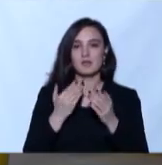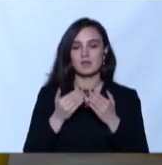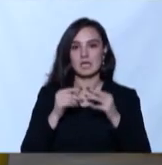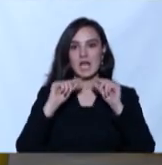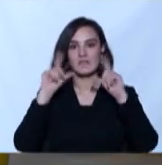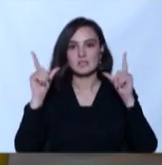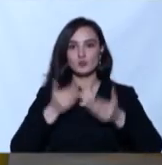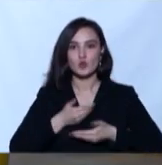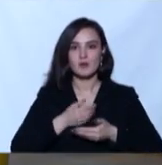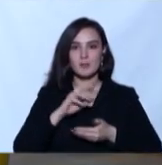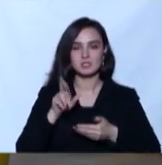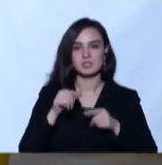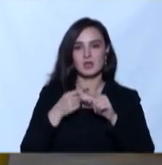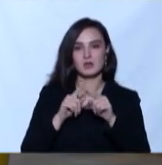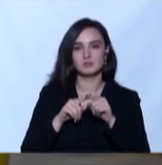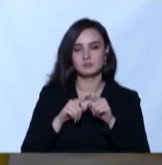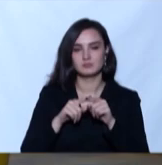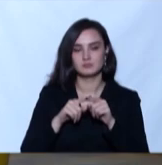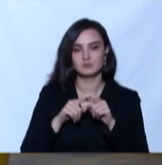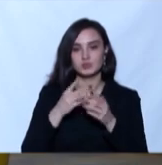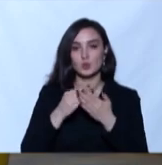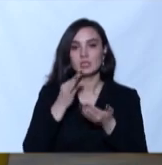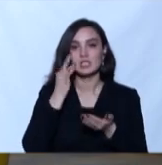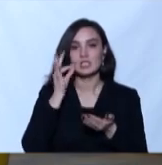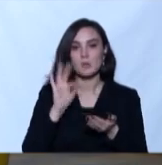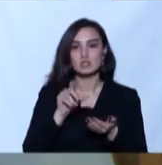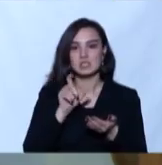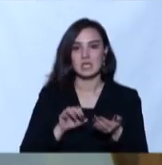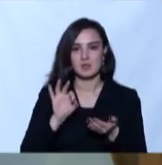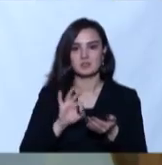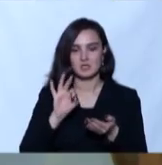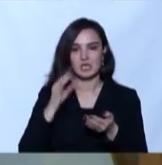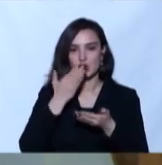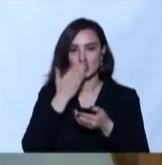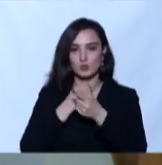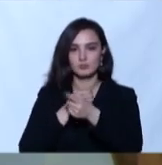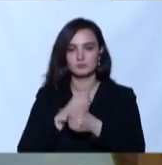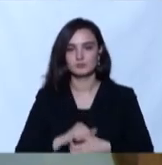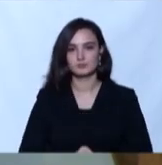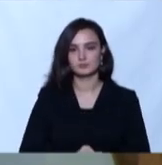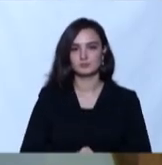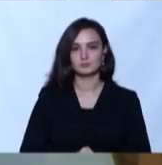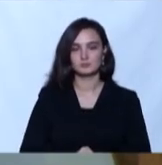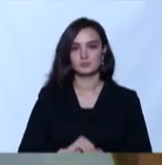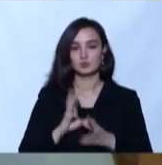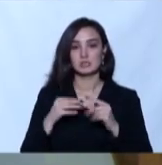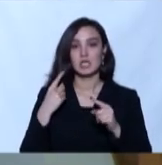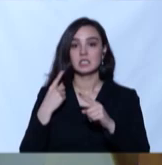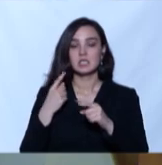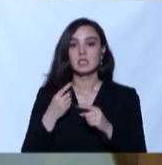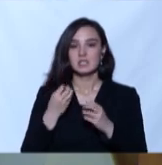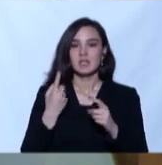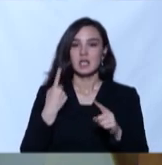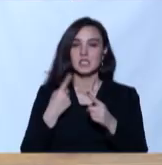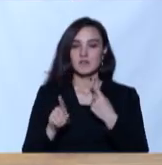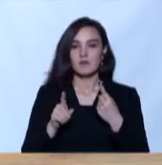not as much about your experience as a human being. Right. So. Well, there's another difference